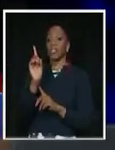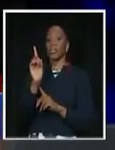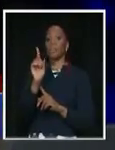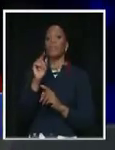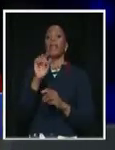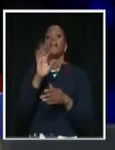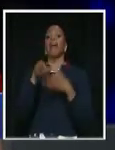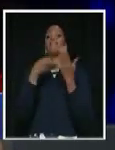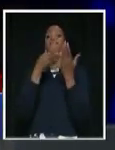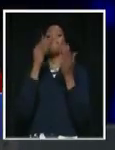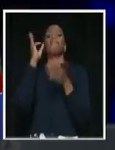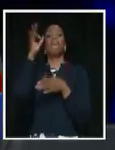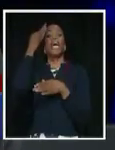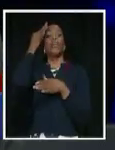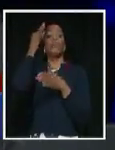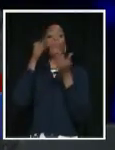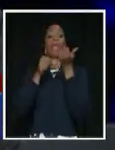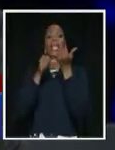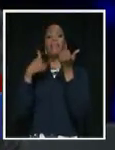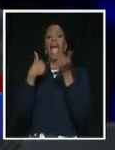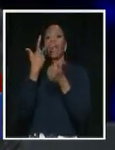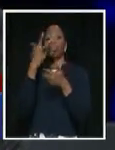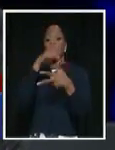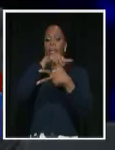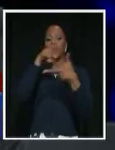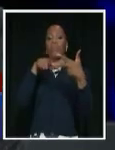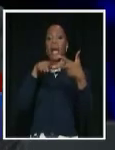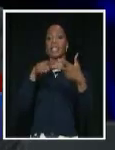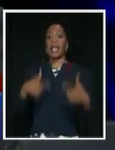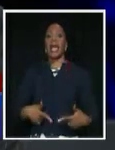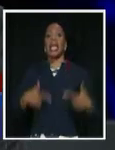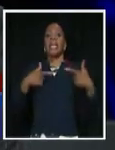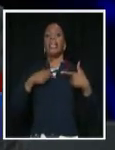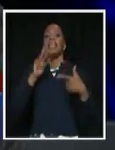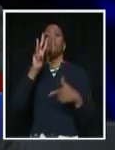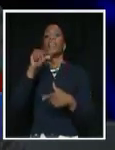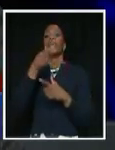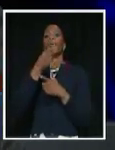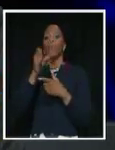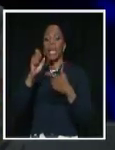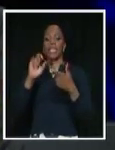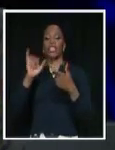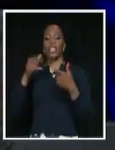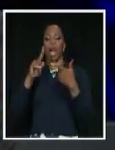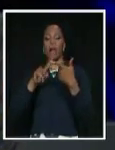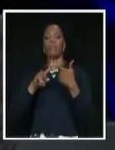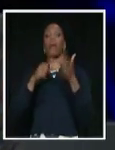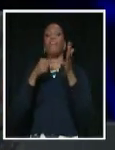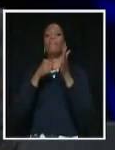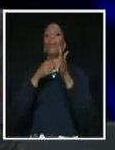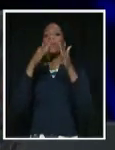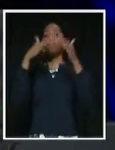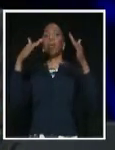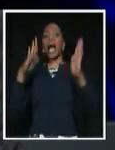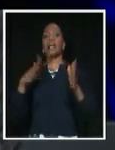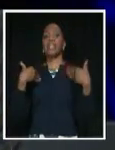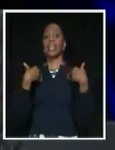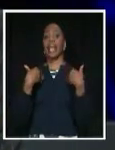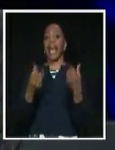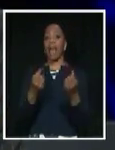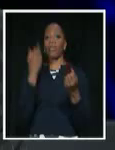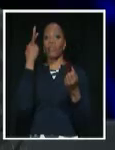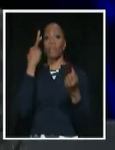3 priorities with this federal money: living wage jobs, affordable housing, and health needs of the community long term. Now, this